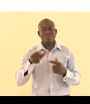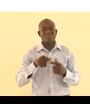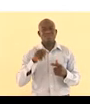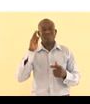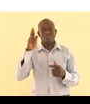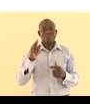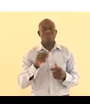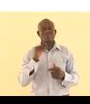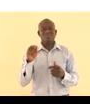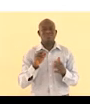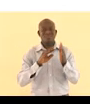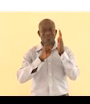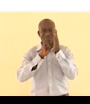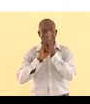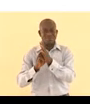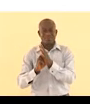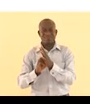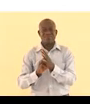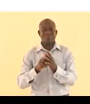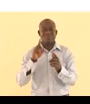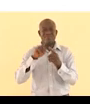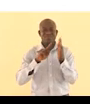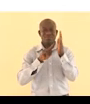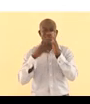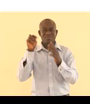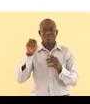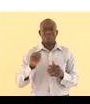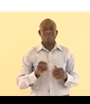tell them that his mission is universal,